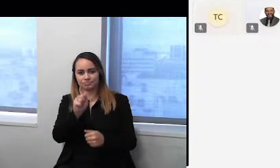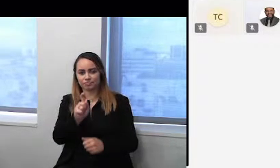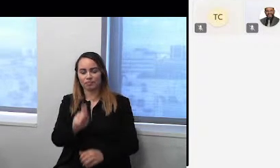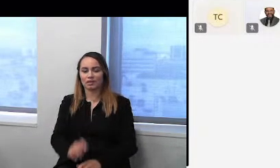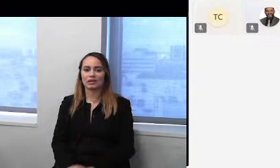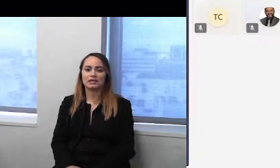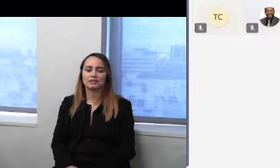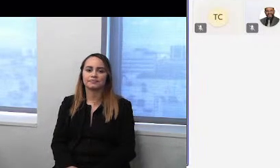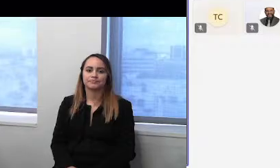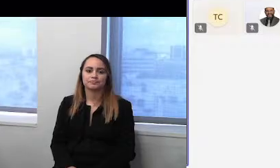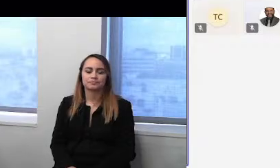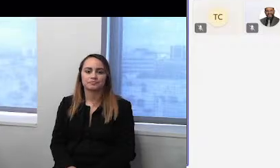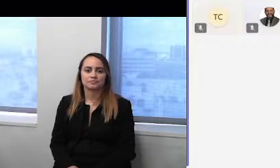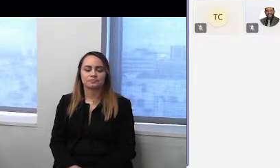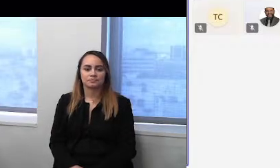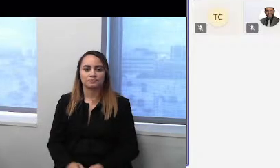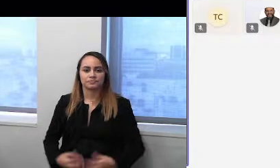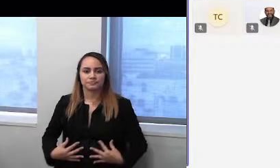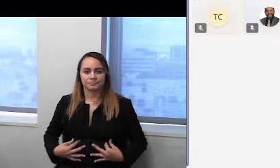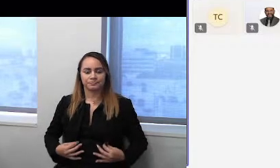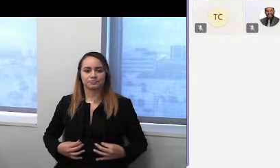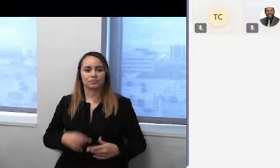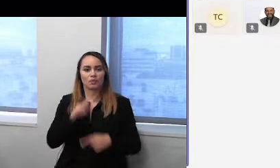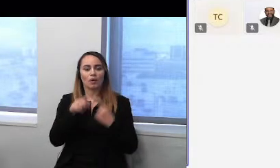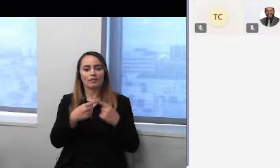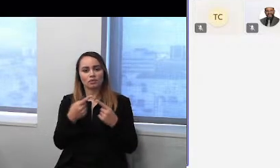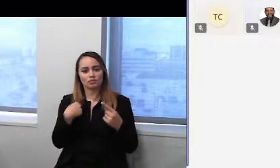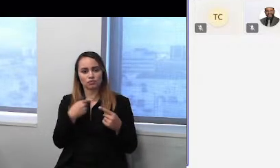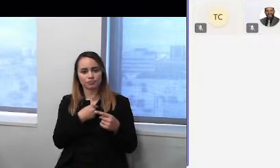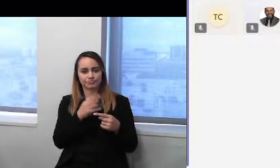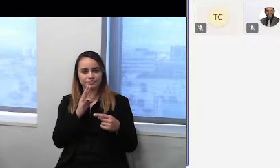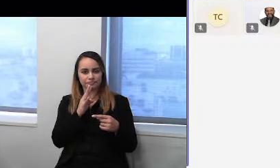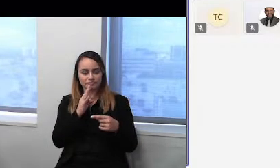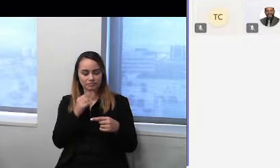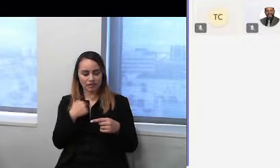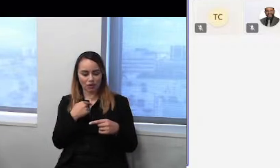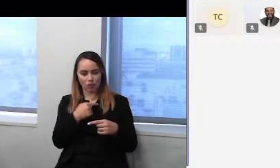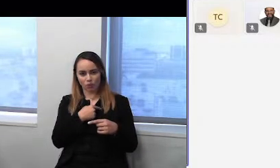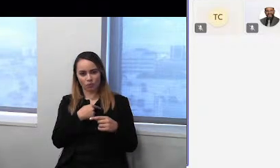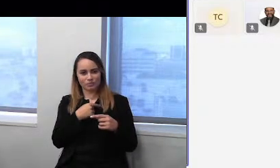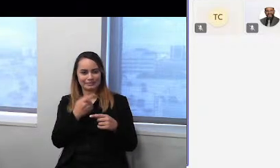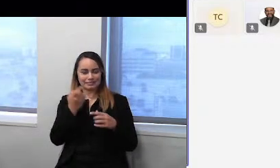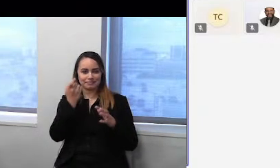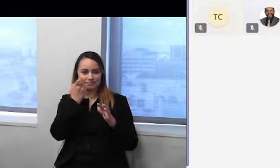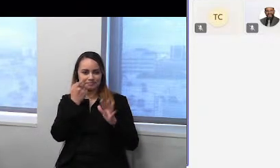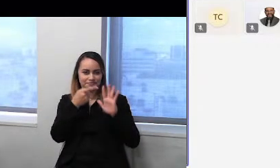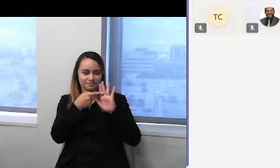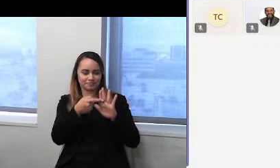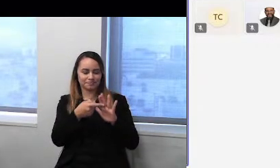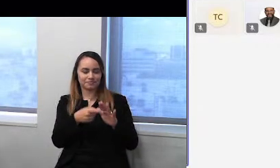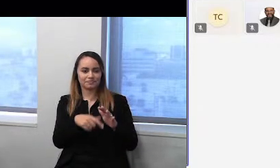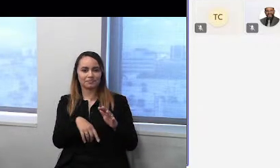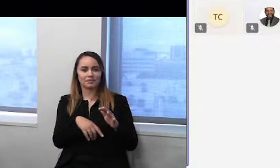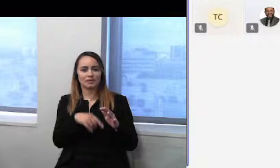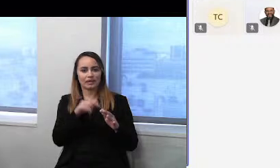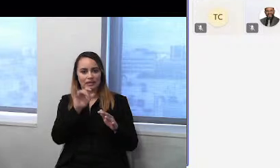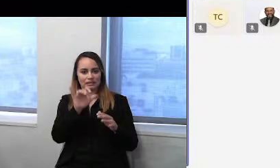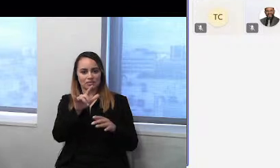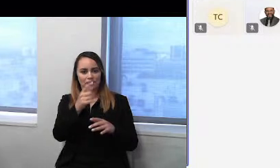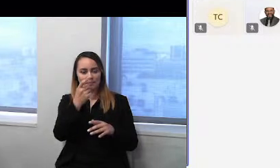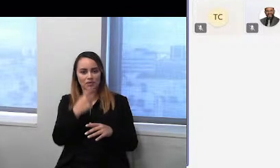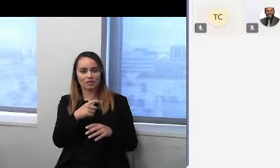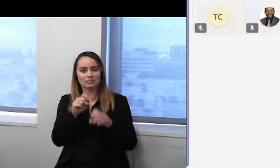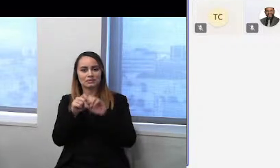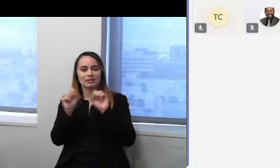So when we're talking about the configuration that we just talked about, I think that's the source of your question, the breaker and a half configuration. Mm-hmm. It's a networked